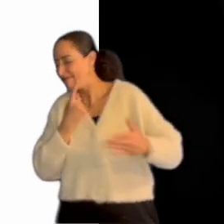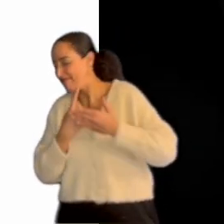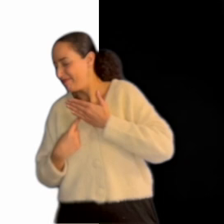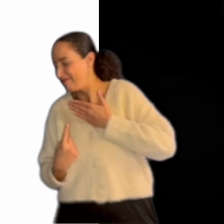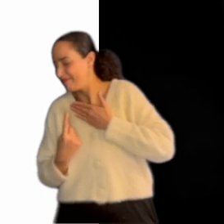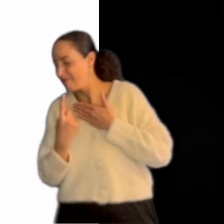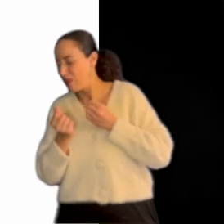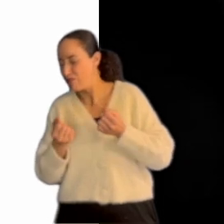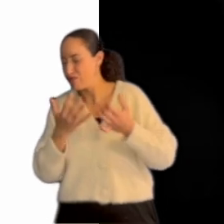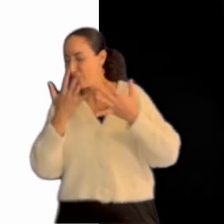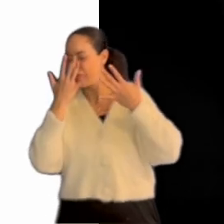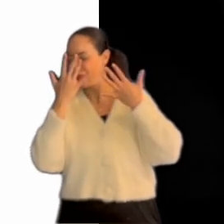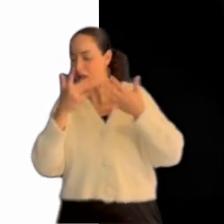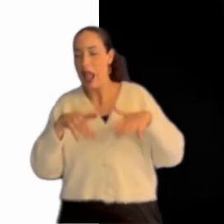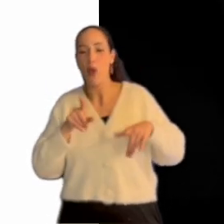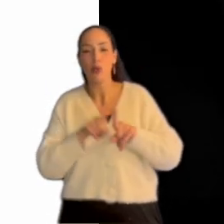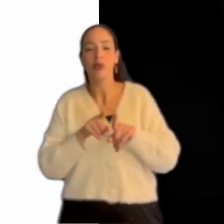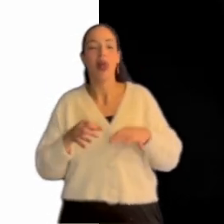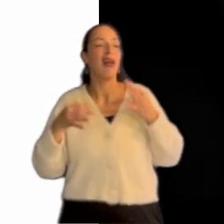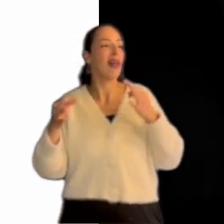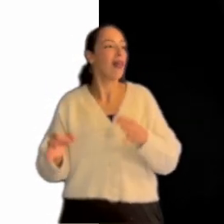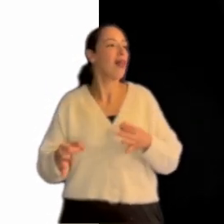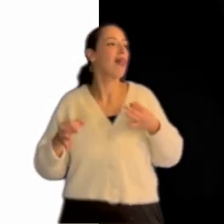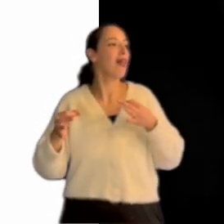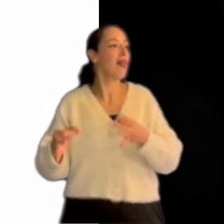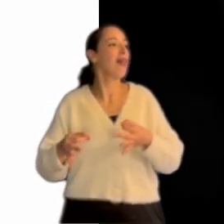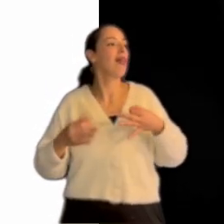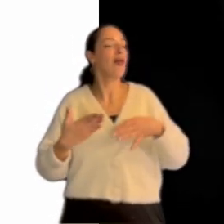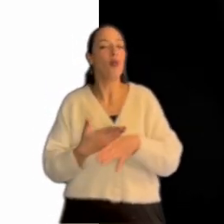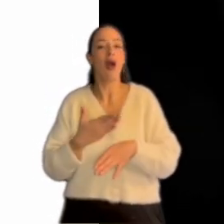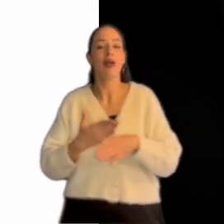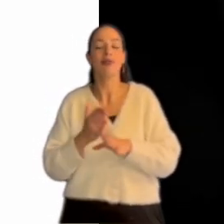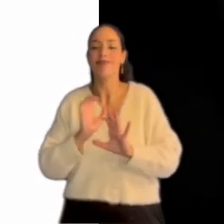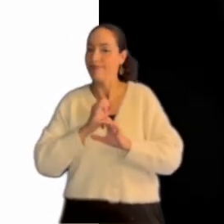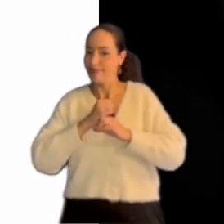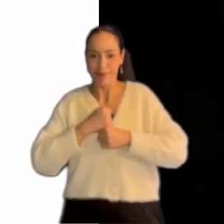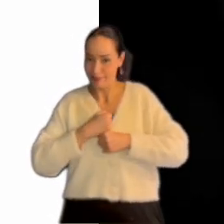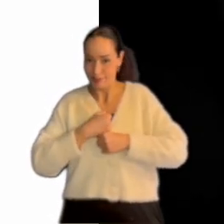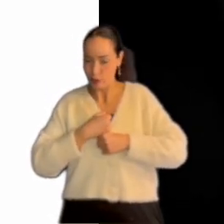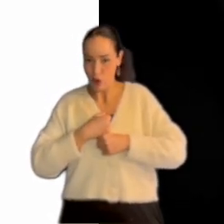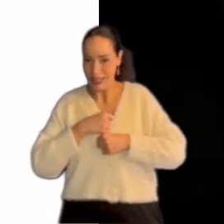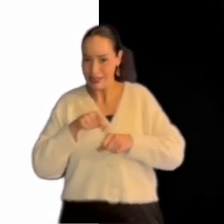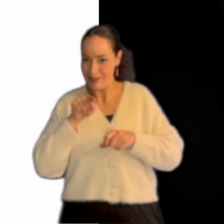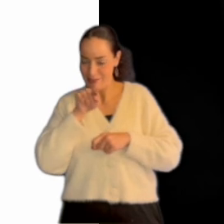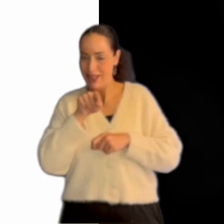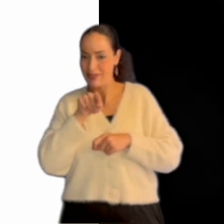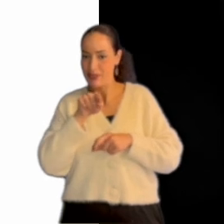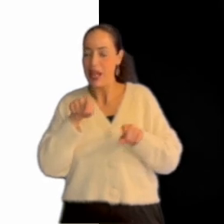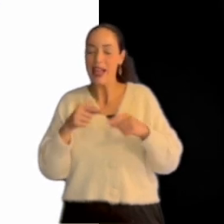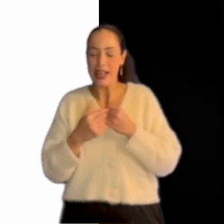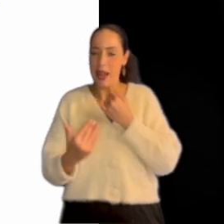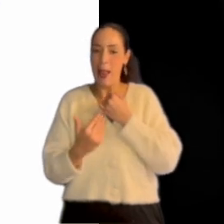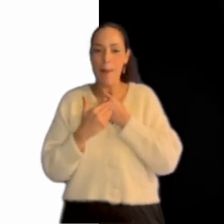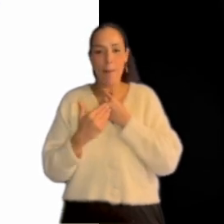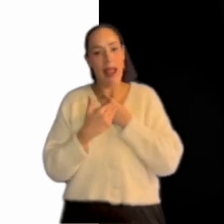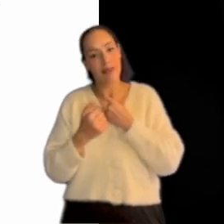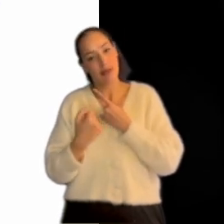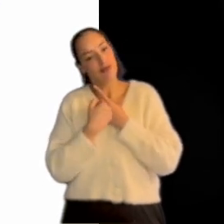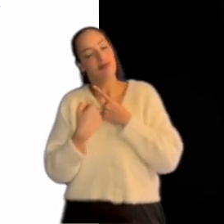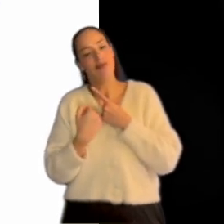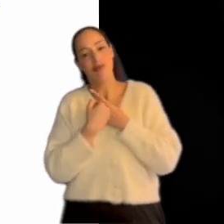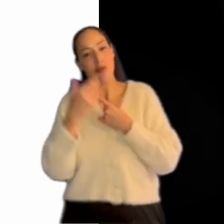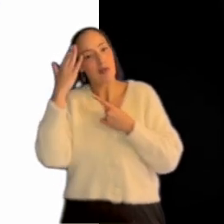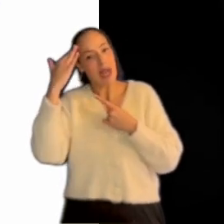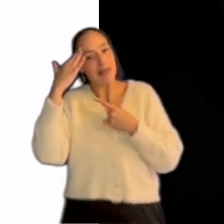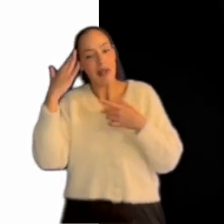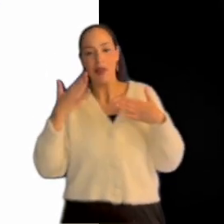forms of stress, burnout impacts both on our physical and mental health, meaning that we're more susceptible to illness. In